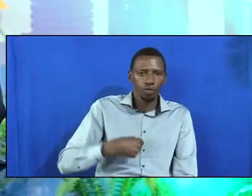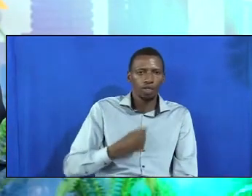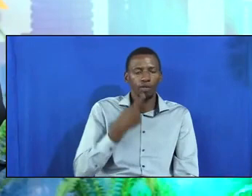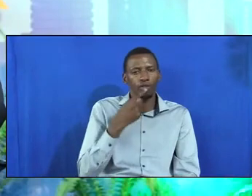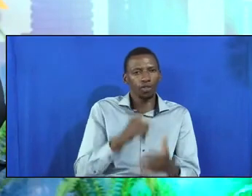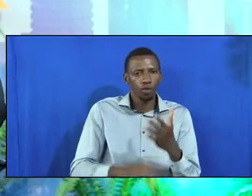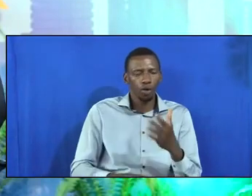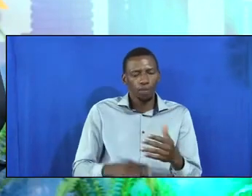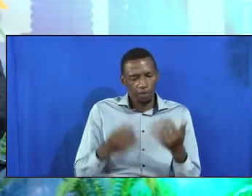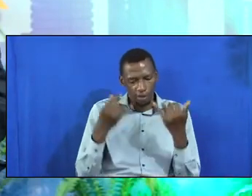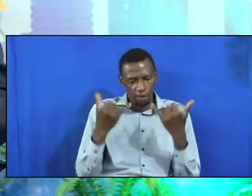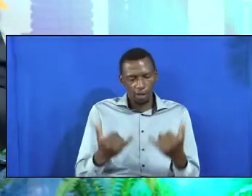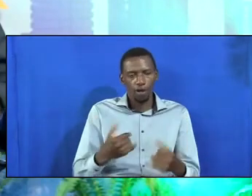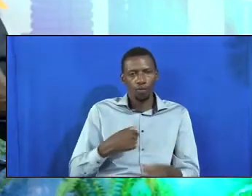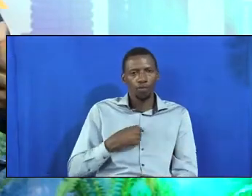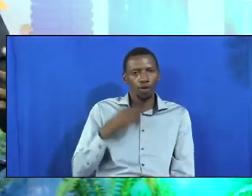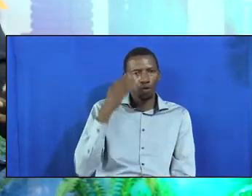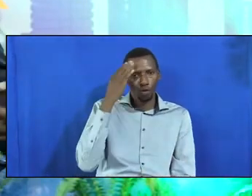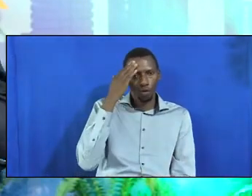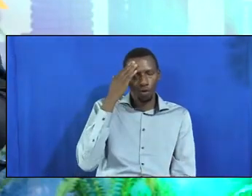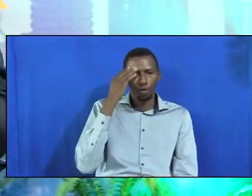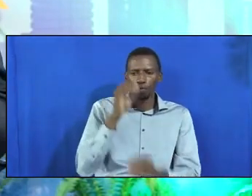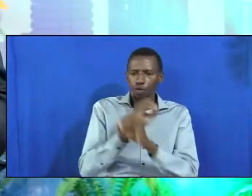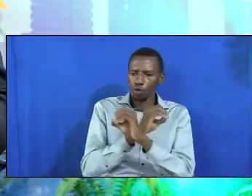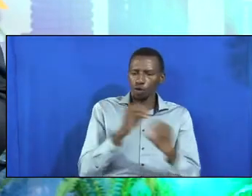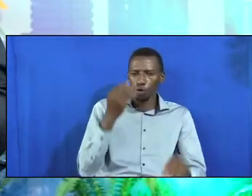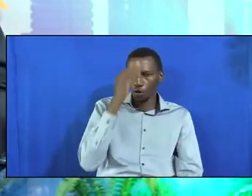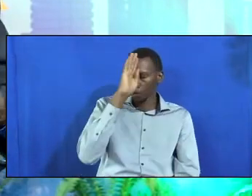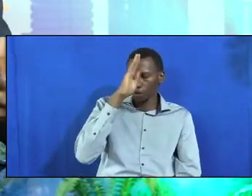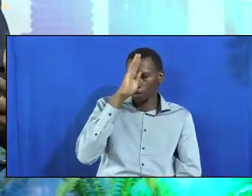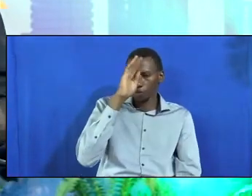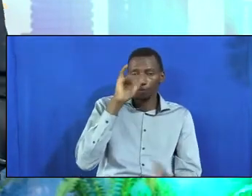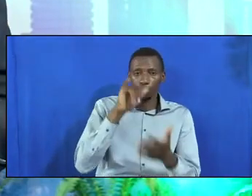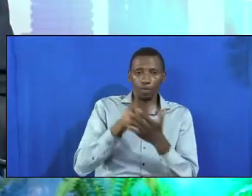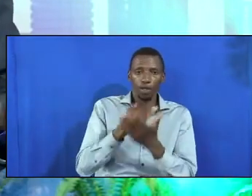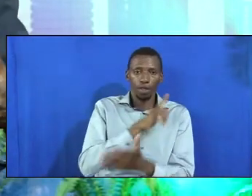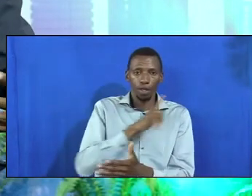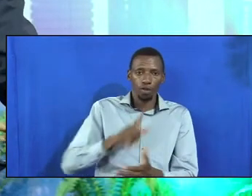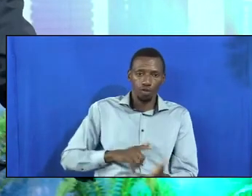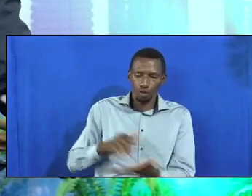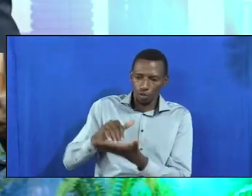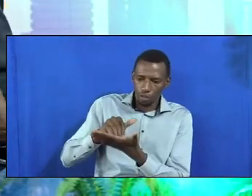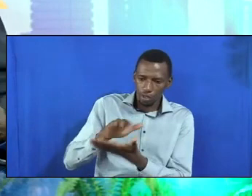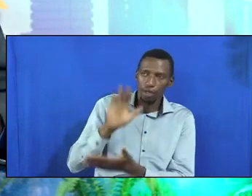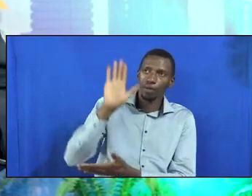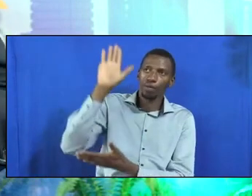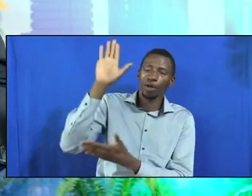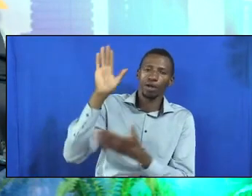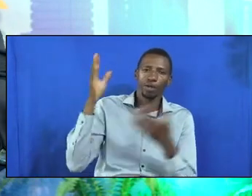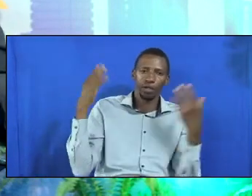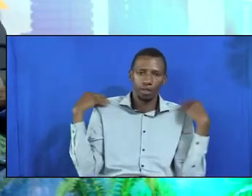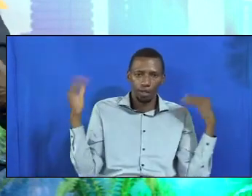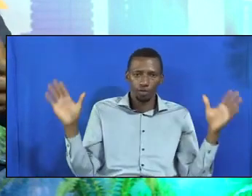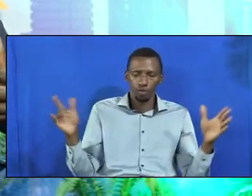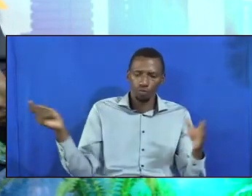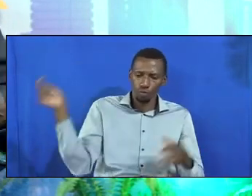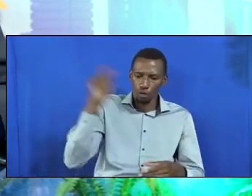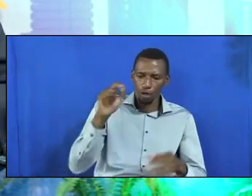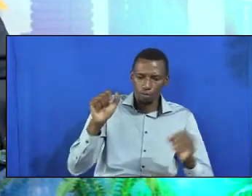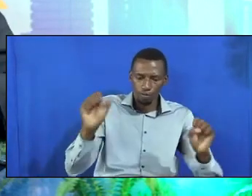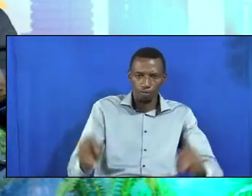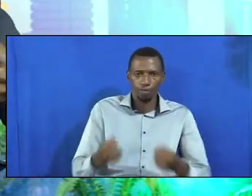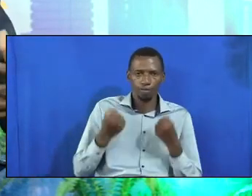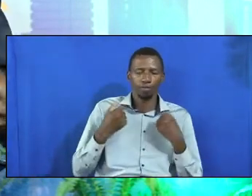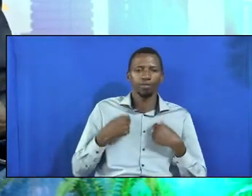know without a doubt that the Lord has sent his angel and rescued me from Herod's clutches and from